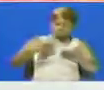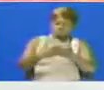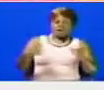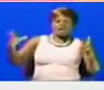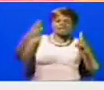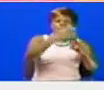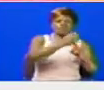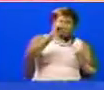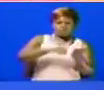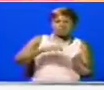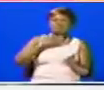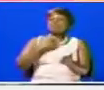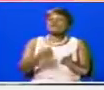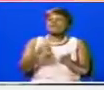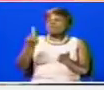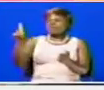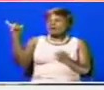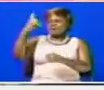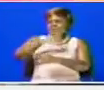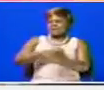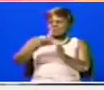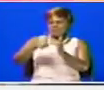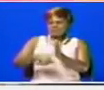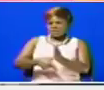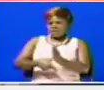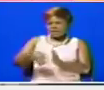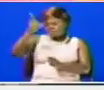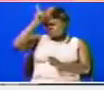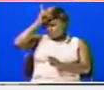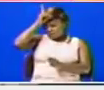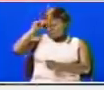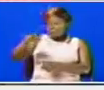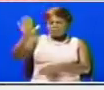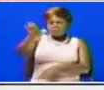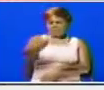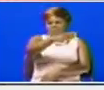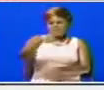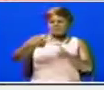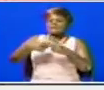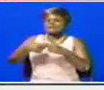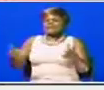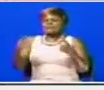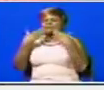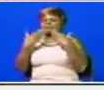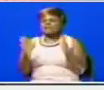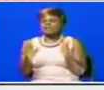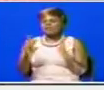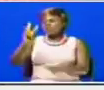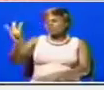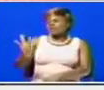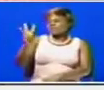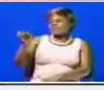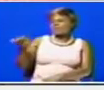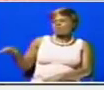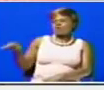want. A day later, his rural county assembly of Siaya has set the ball rolling. On Wednesday